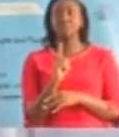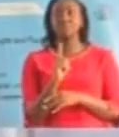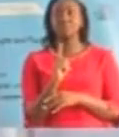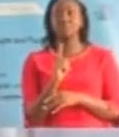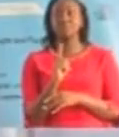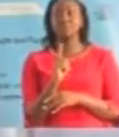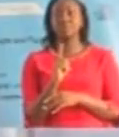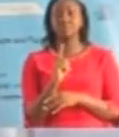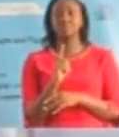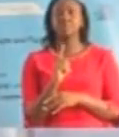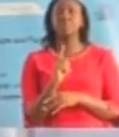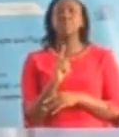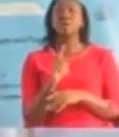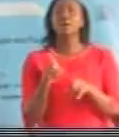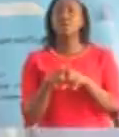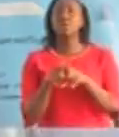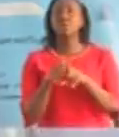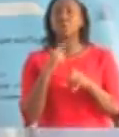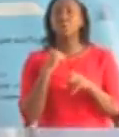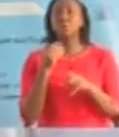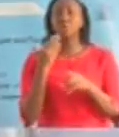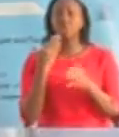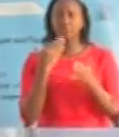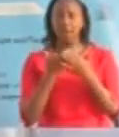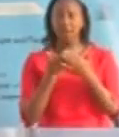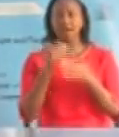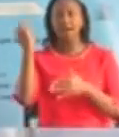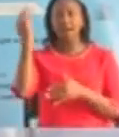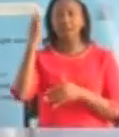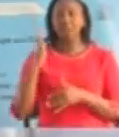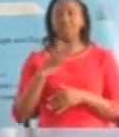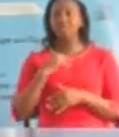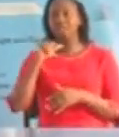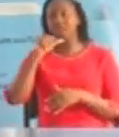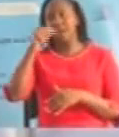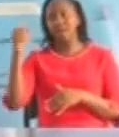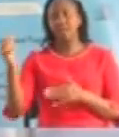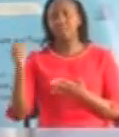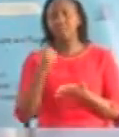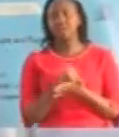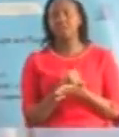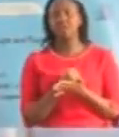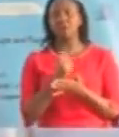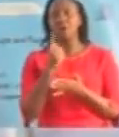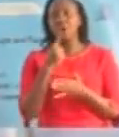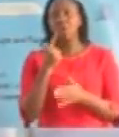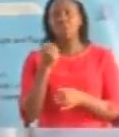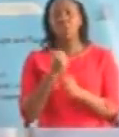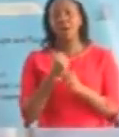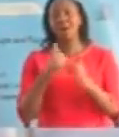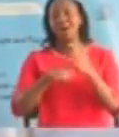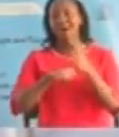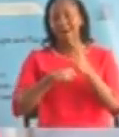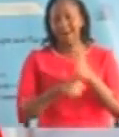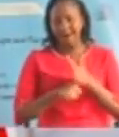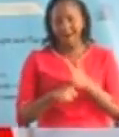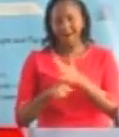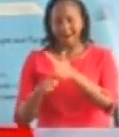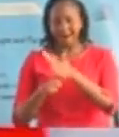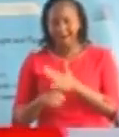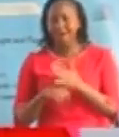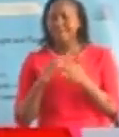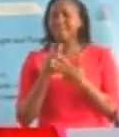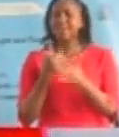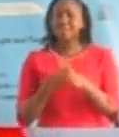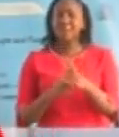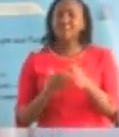I want to sincerely thank the lecturers and the other staff who have worked hard, sometimes beyond